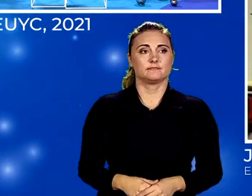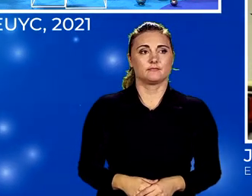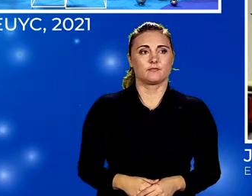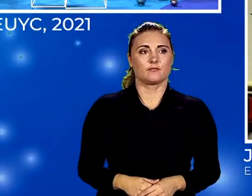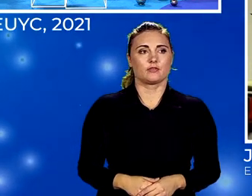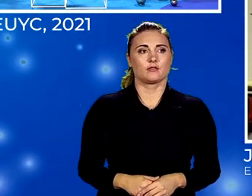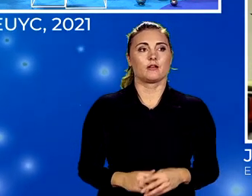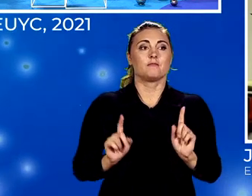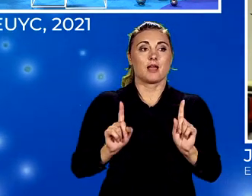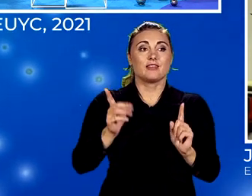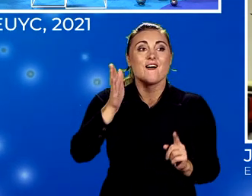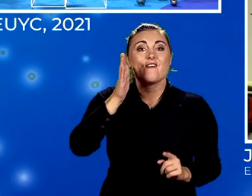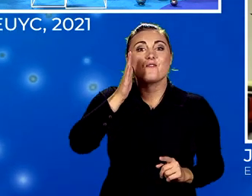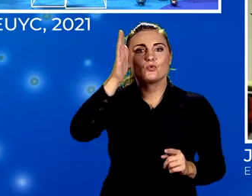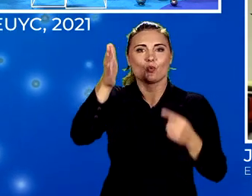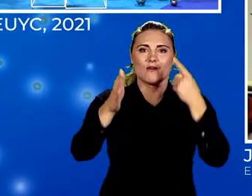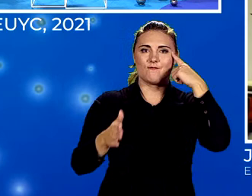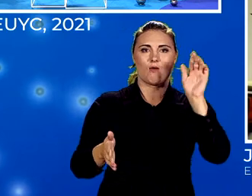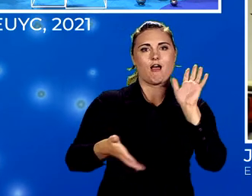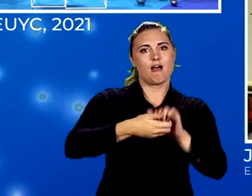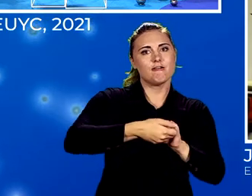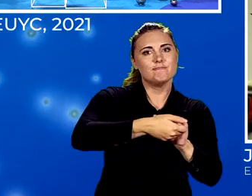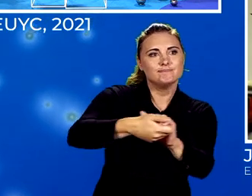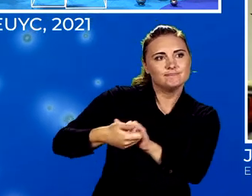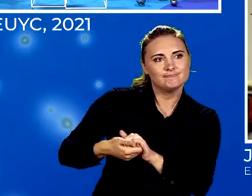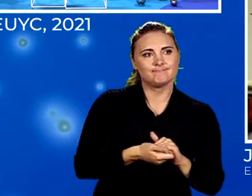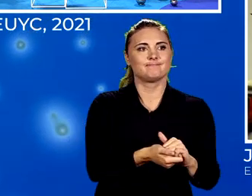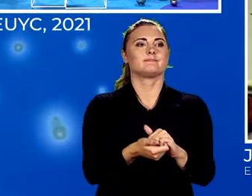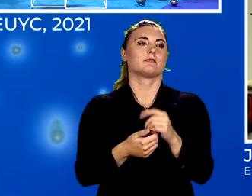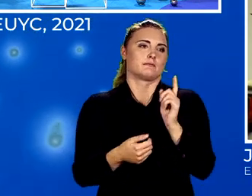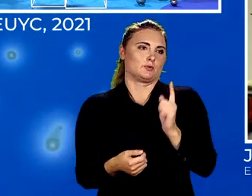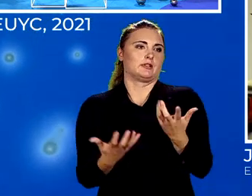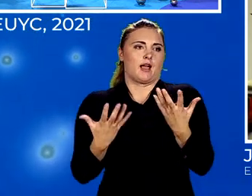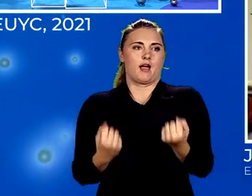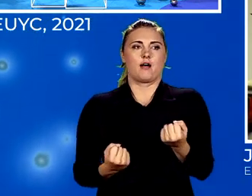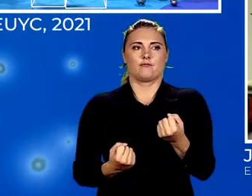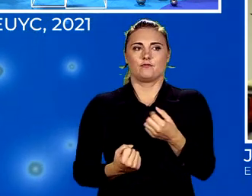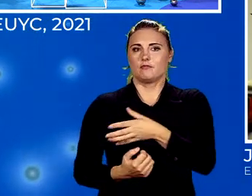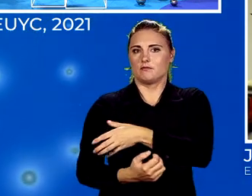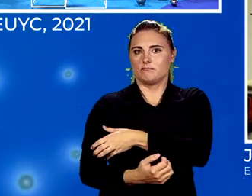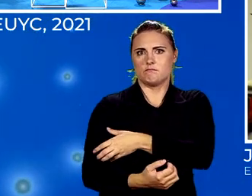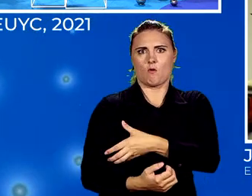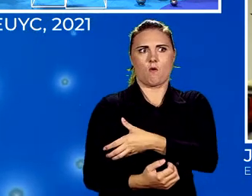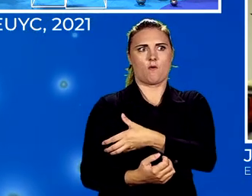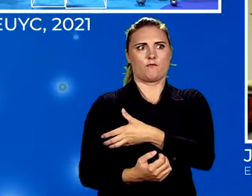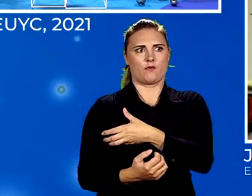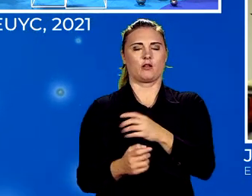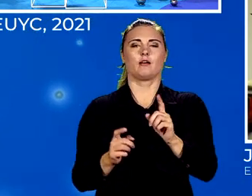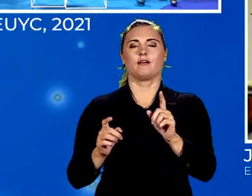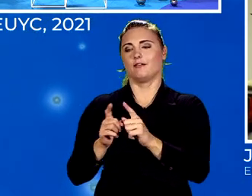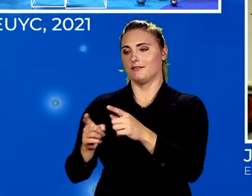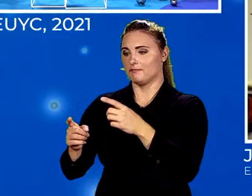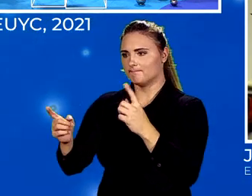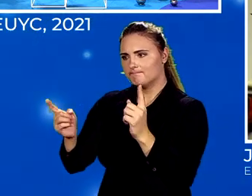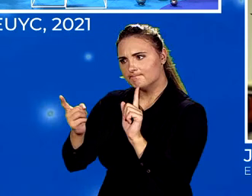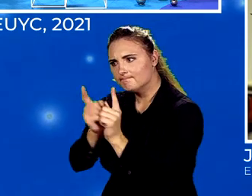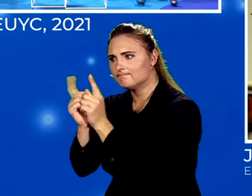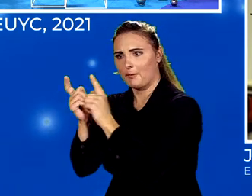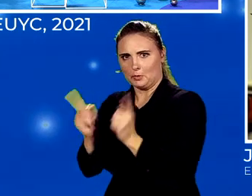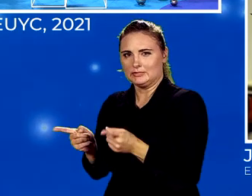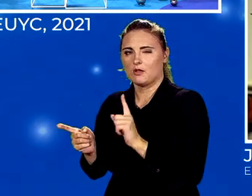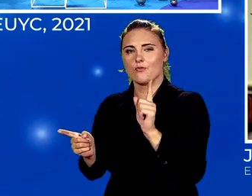youth participation should be reinforced, but not replaced by digital means. This is what we are trying also to do with